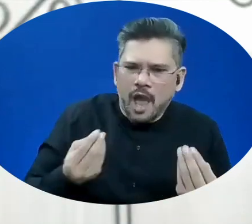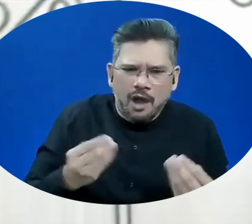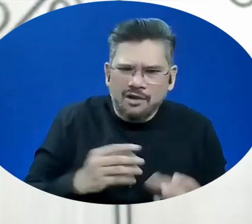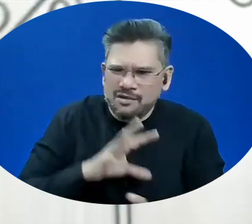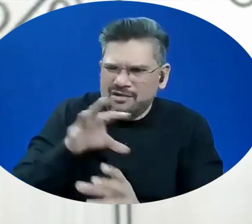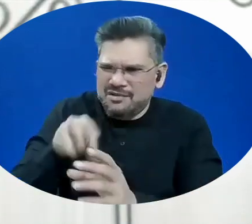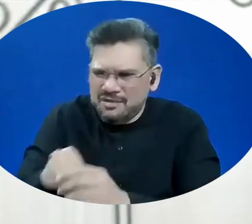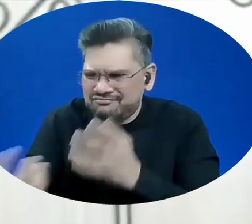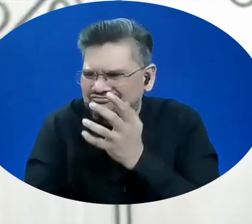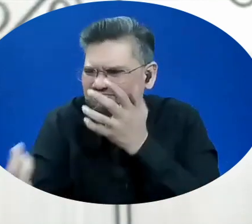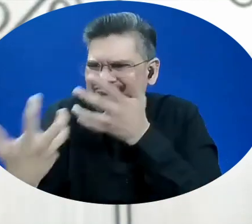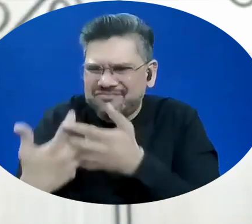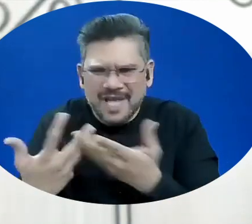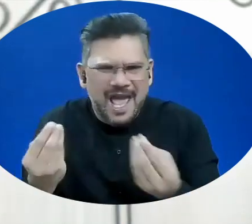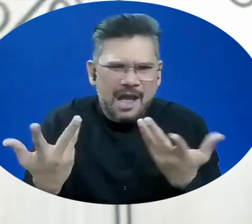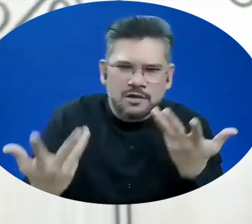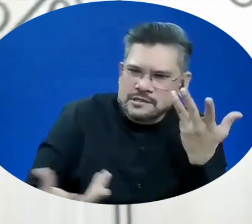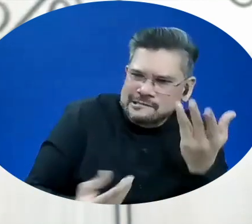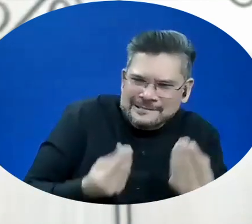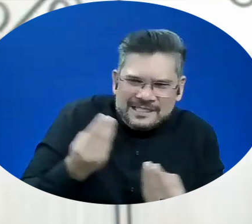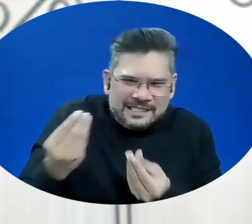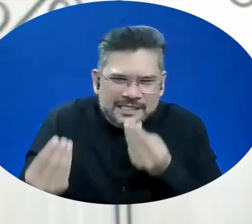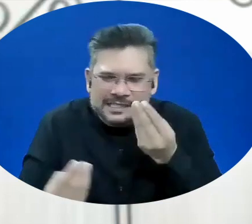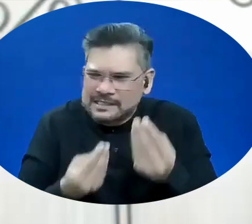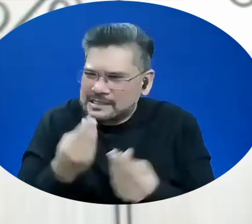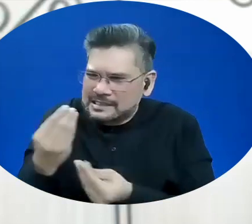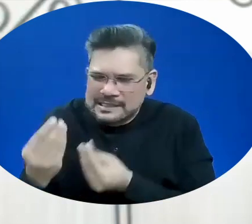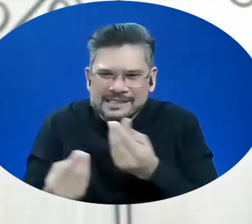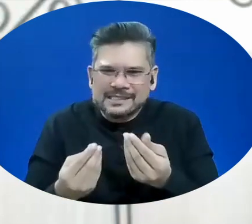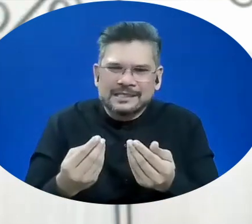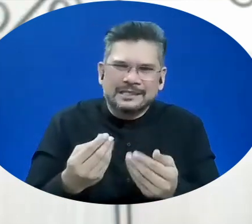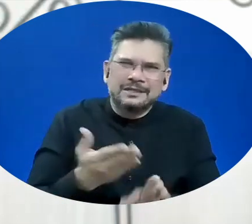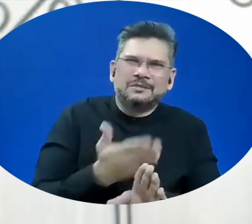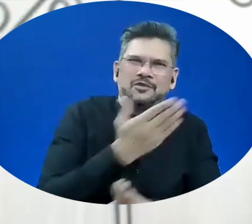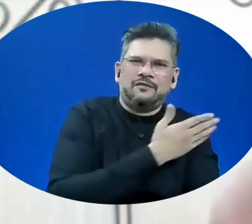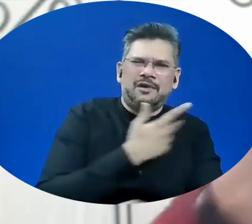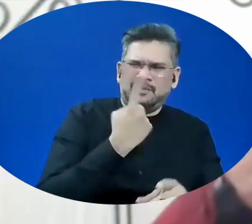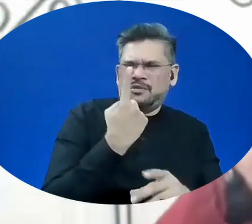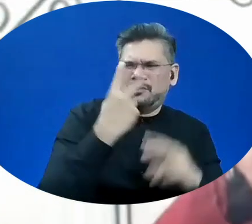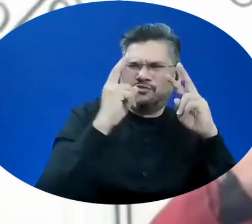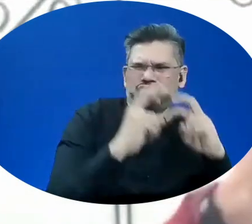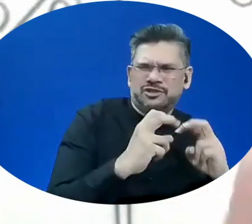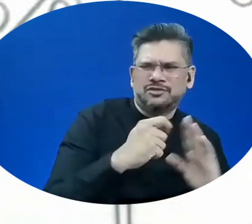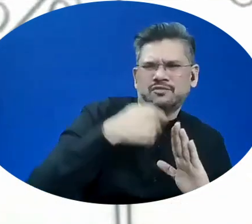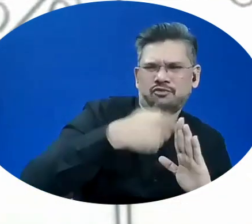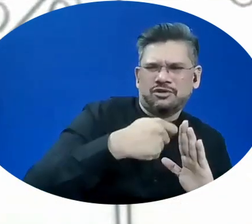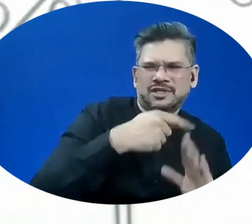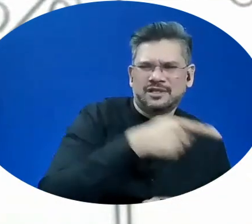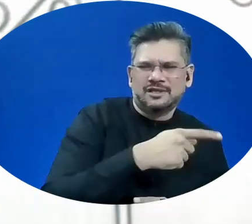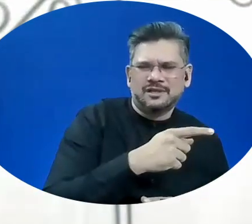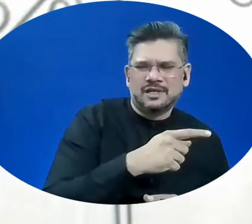And it wasn't until I joined a research project at the University in Sydney